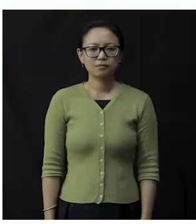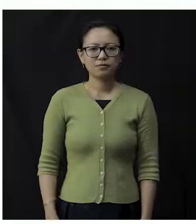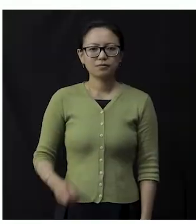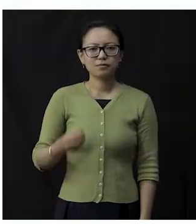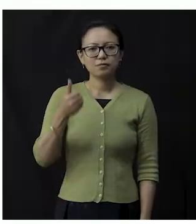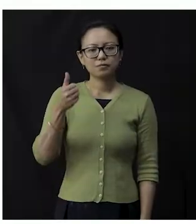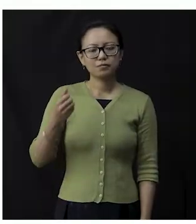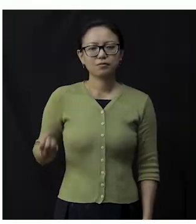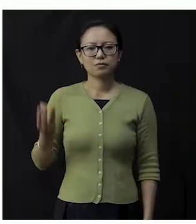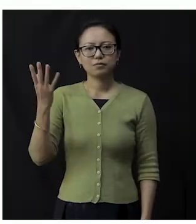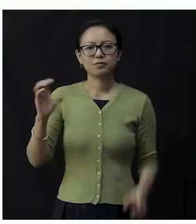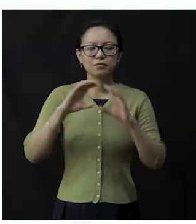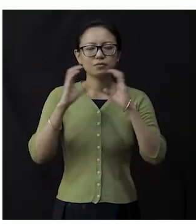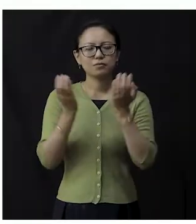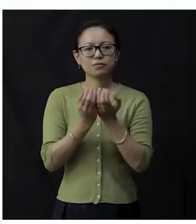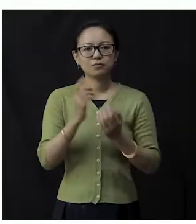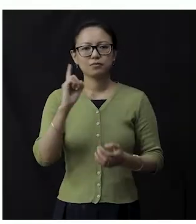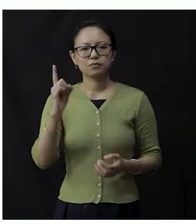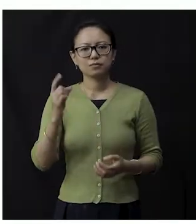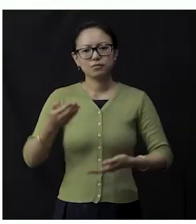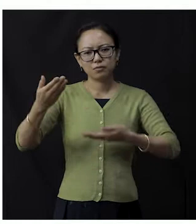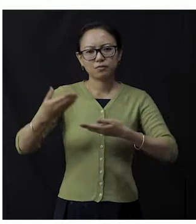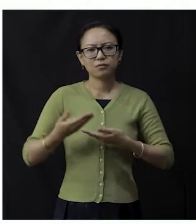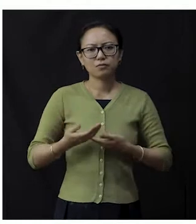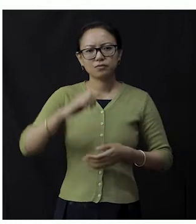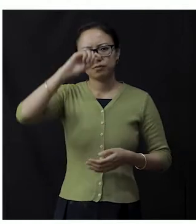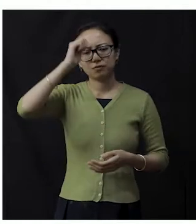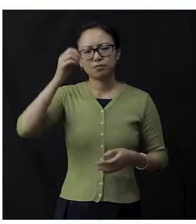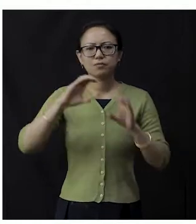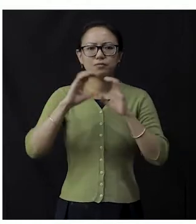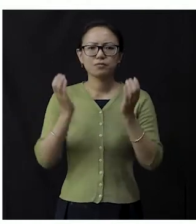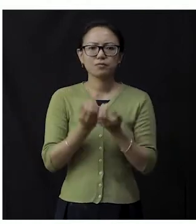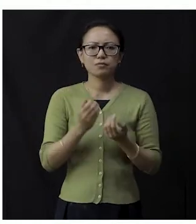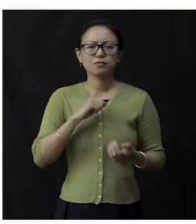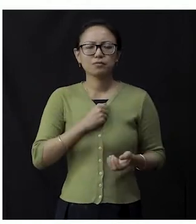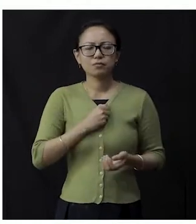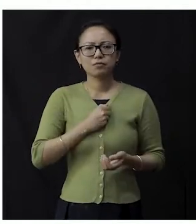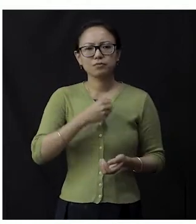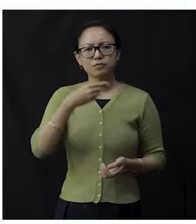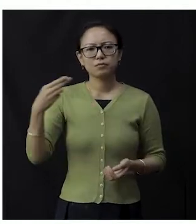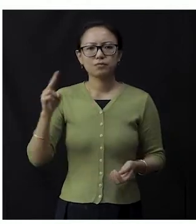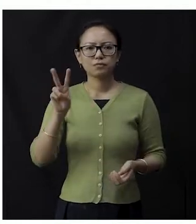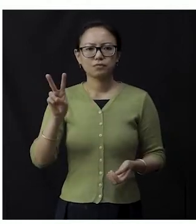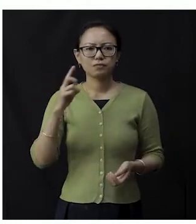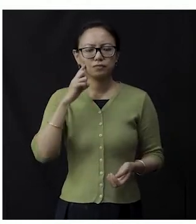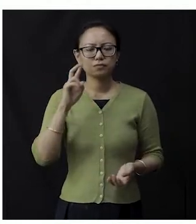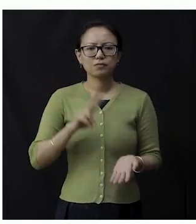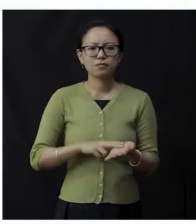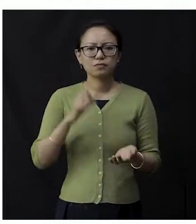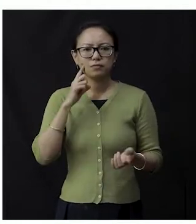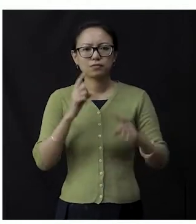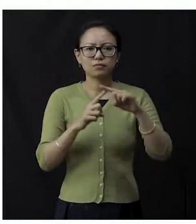Good morning, class 1. Welcome to my English class. My name is Vinita, and I do hope that all of